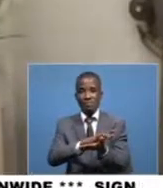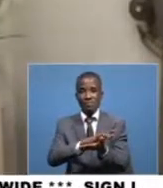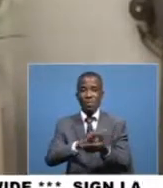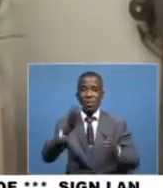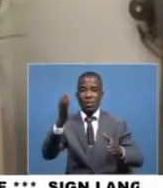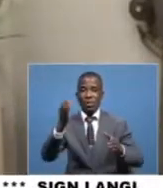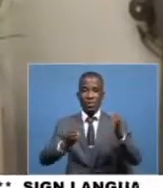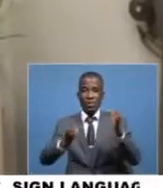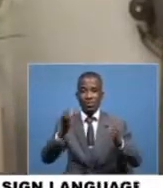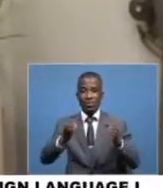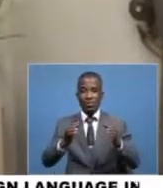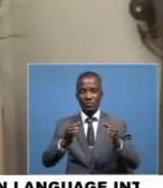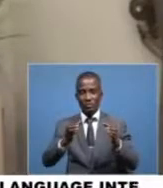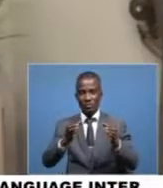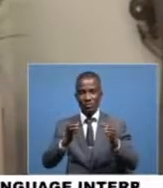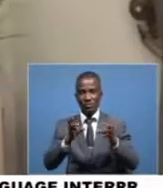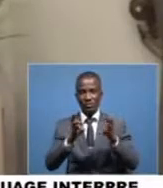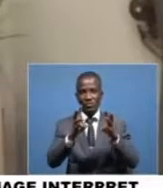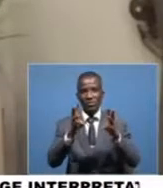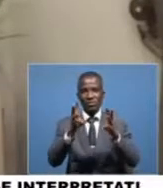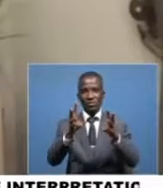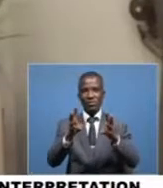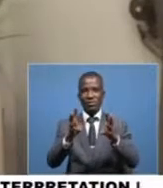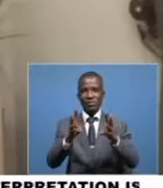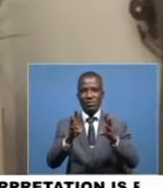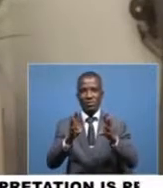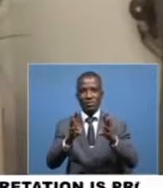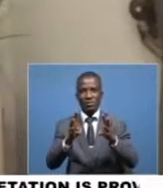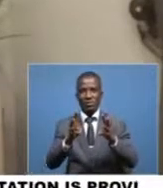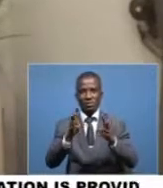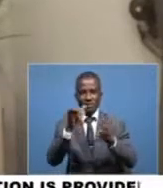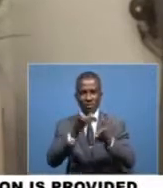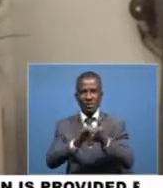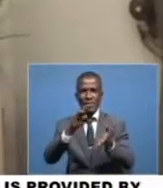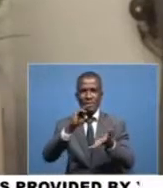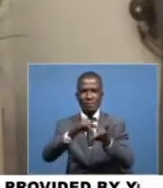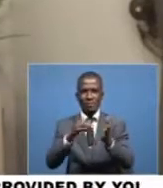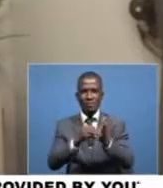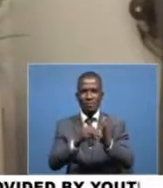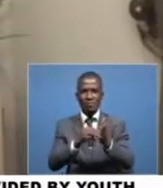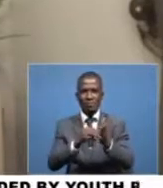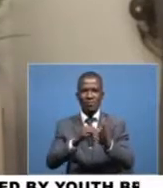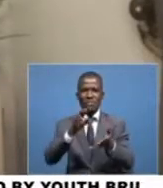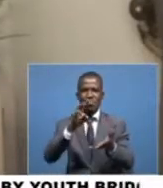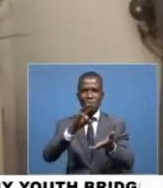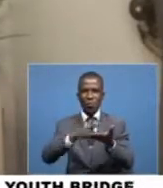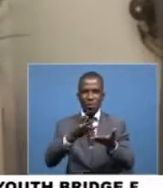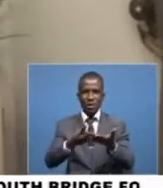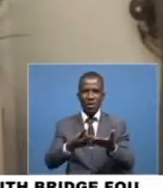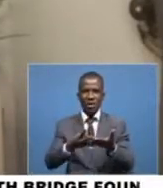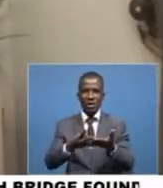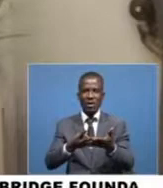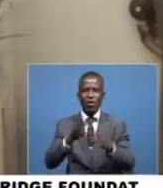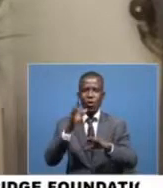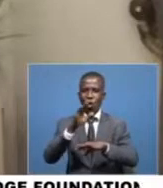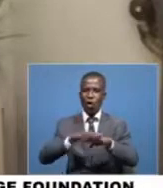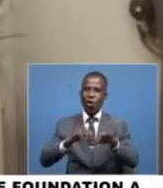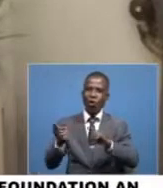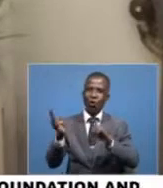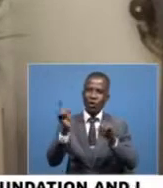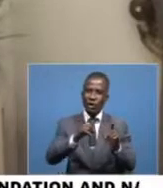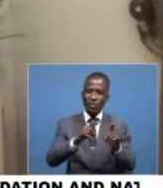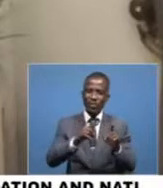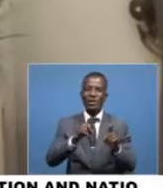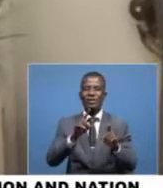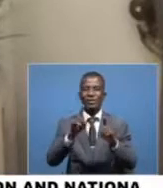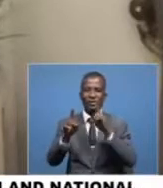Court's directions, did that mean that the witnesses were going to be called, or that did it mean that